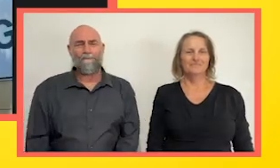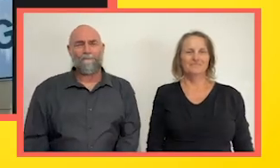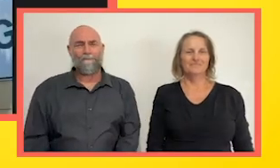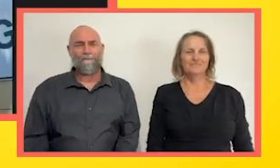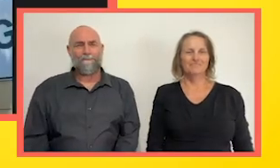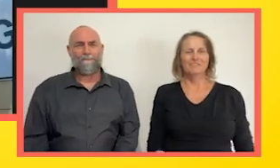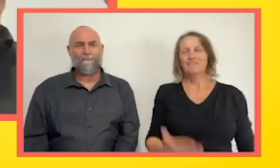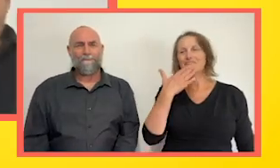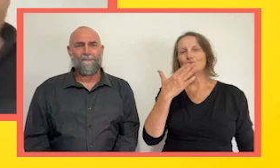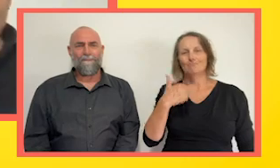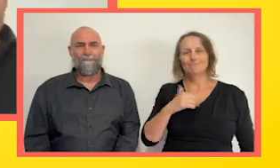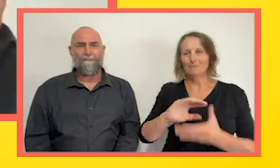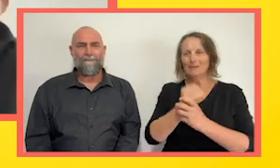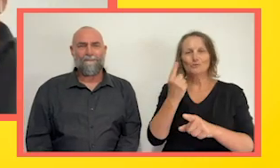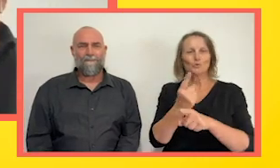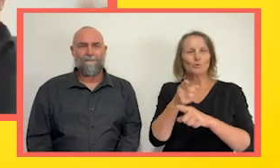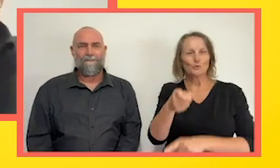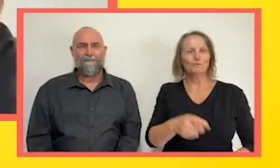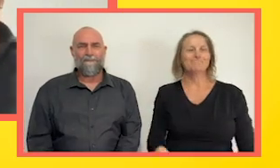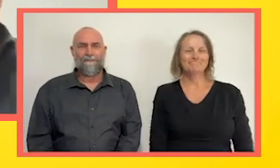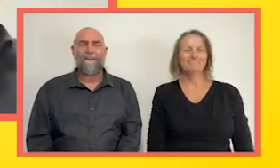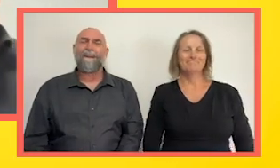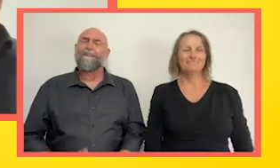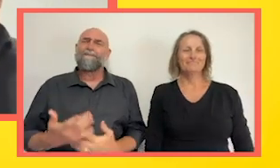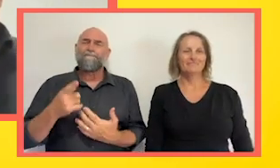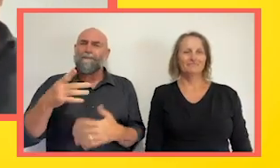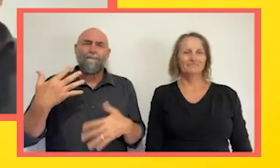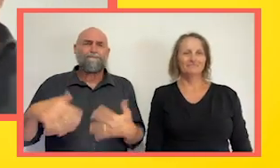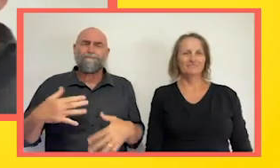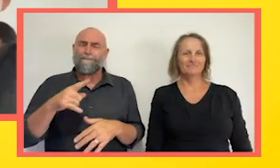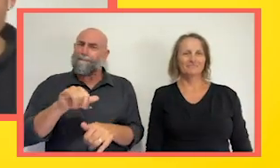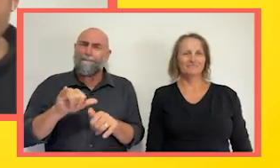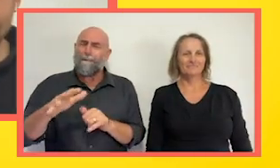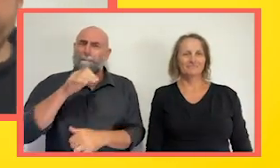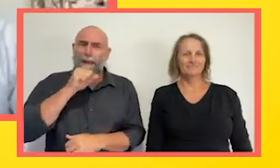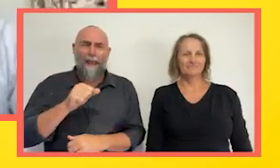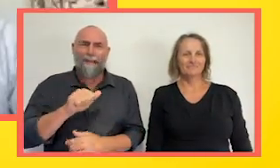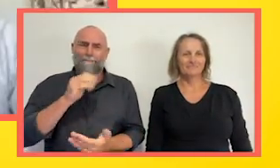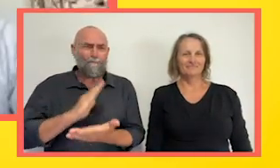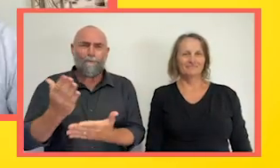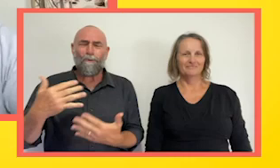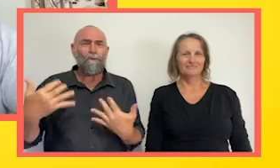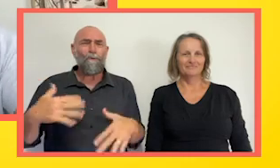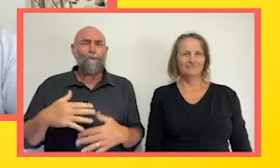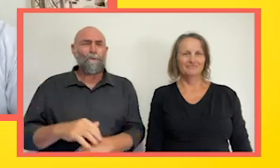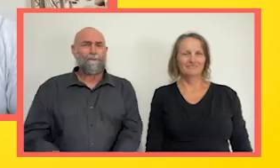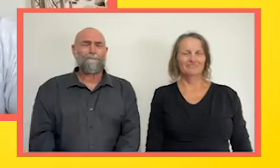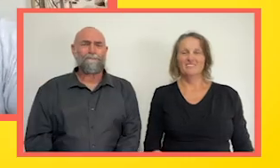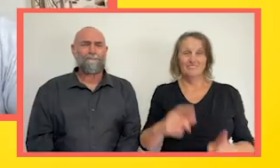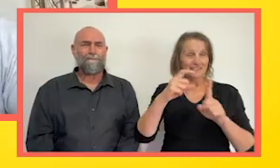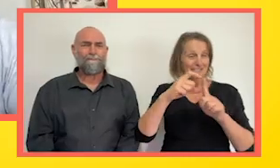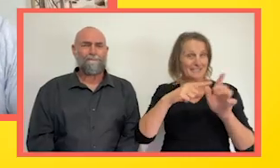talk to you guys. Ryley, what a great man. Does it get any better than Dan Michel? Oh, Dan's just an